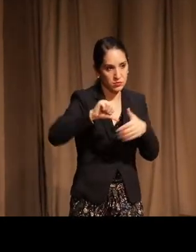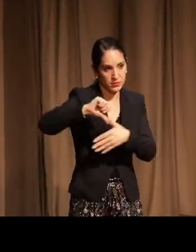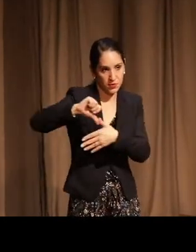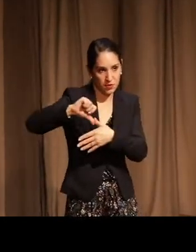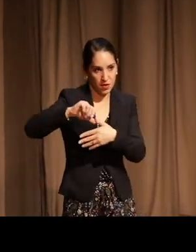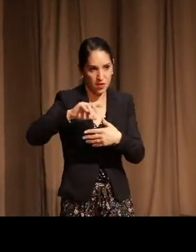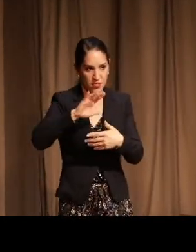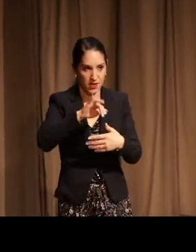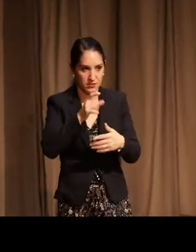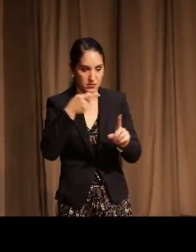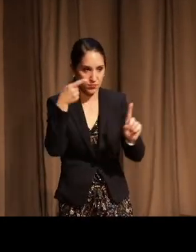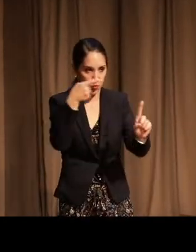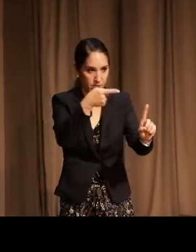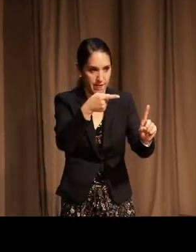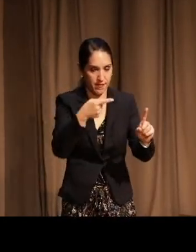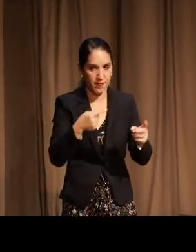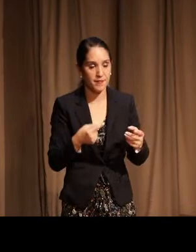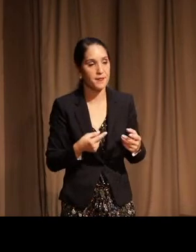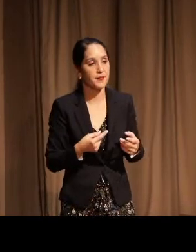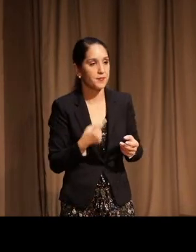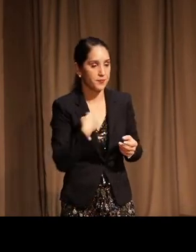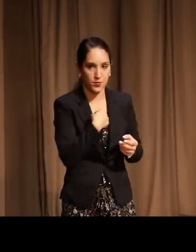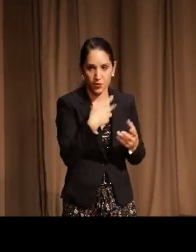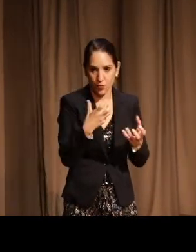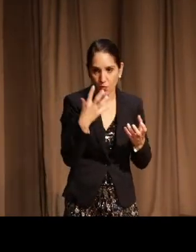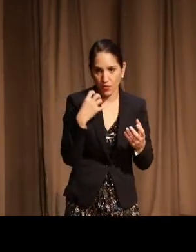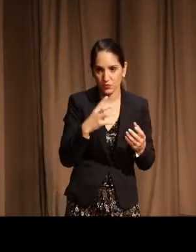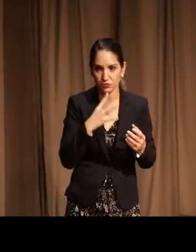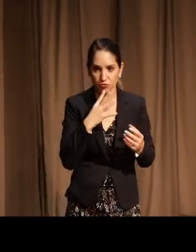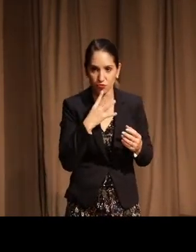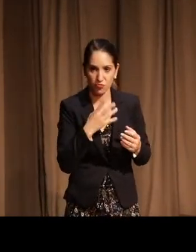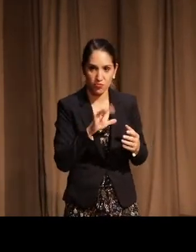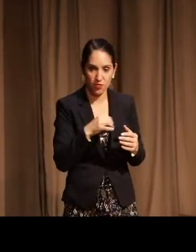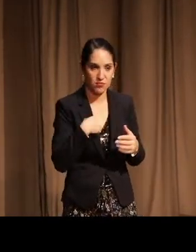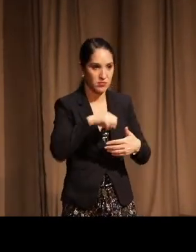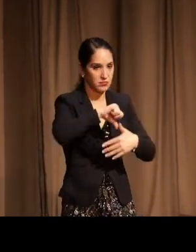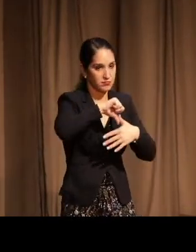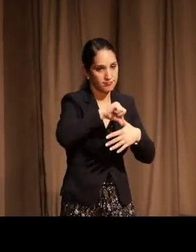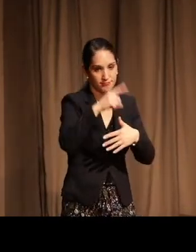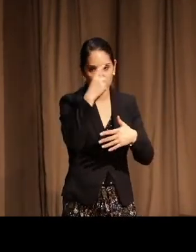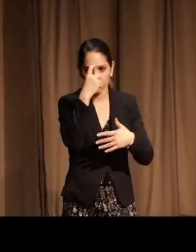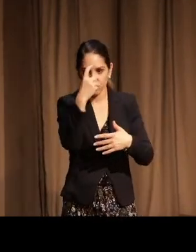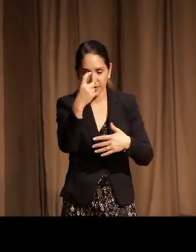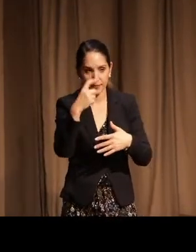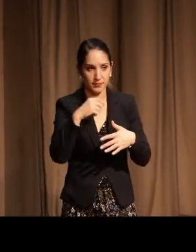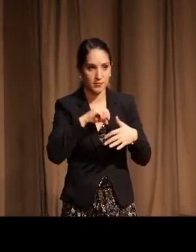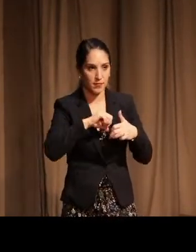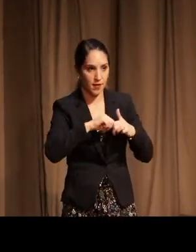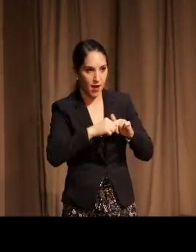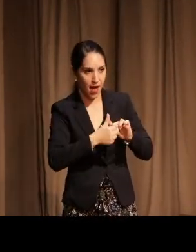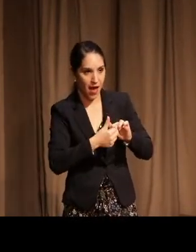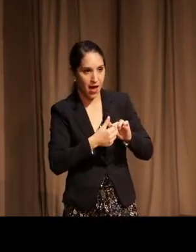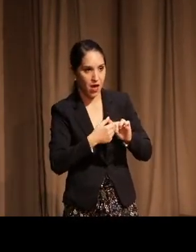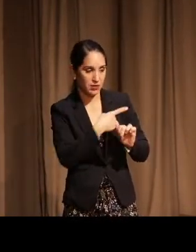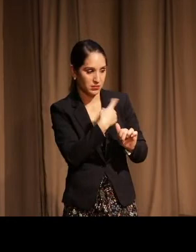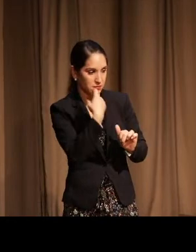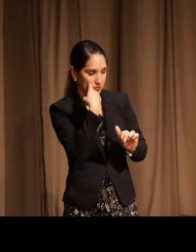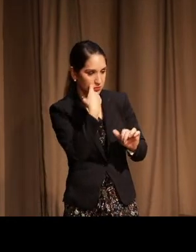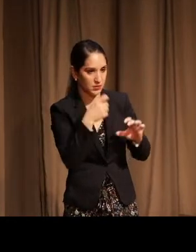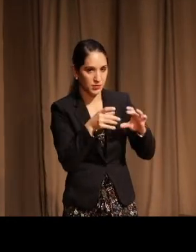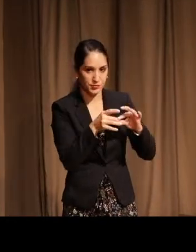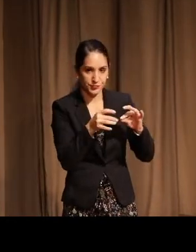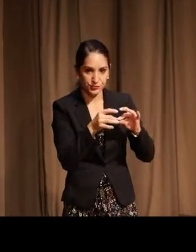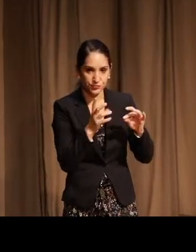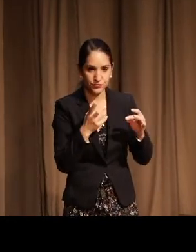entry in talking about this South American dream, and how can we, like she said, offer